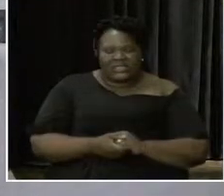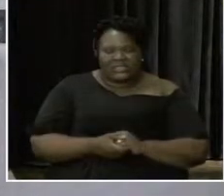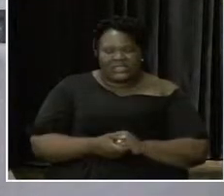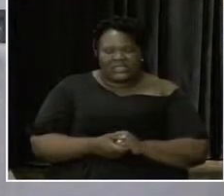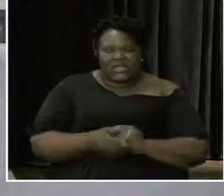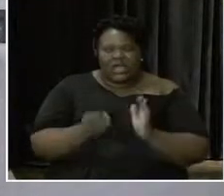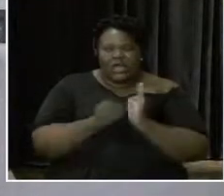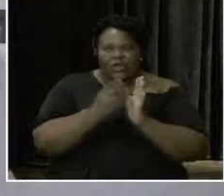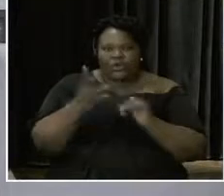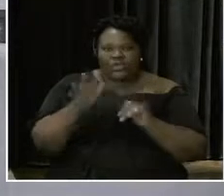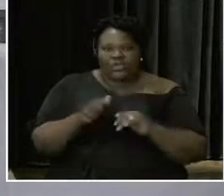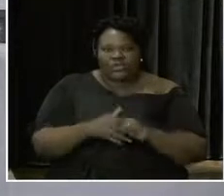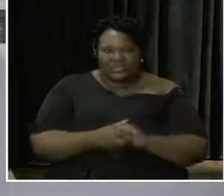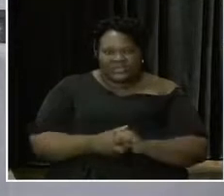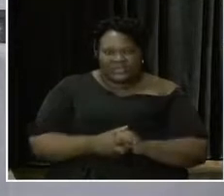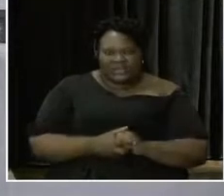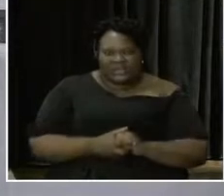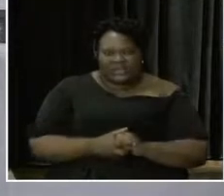recommendation noted?